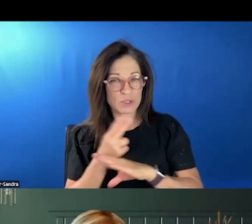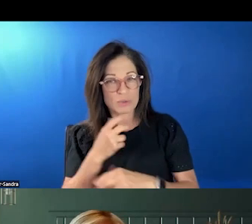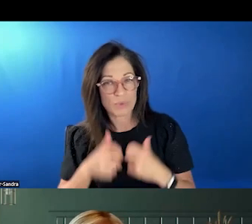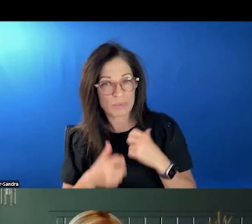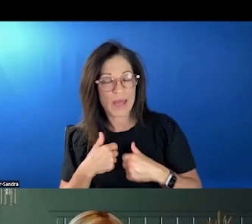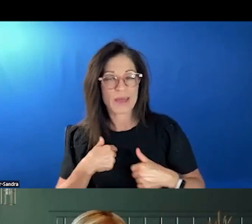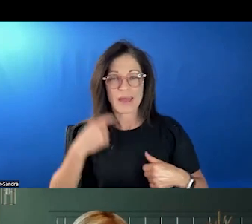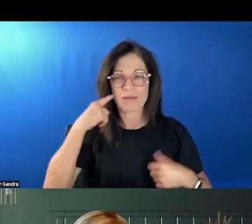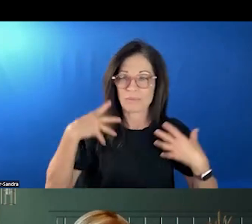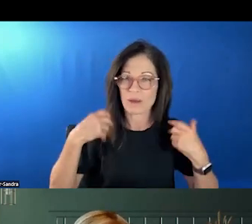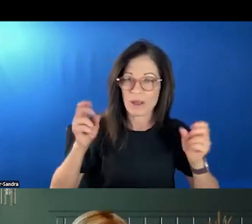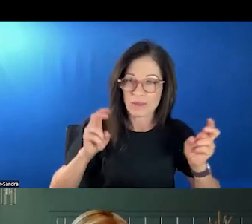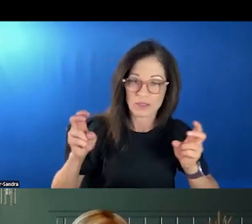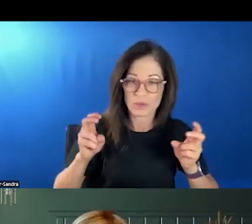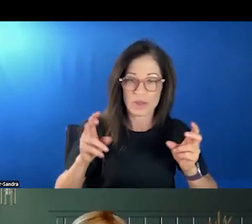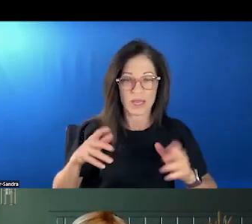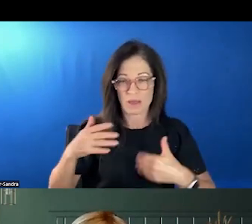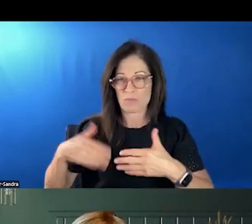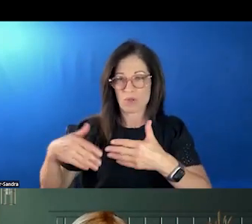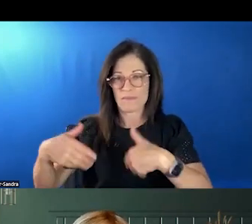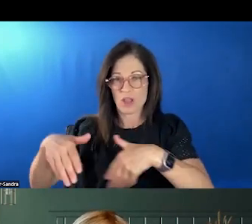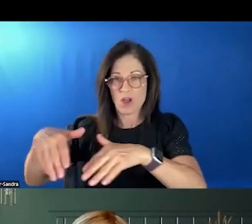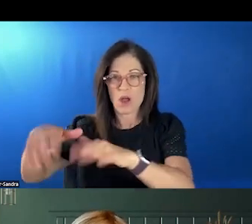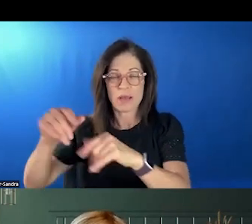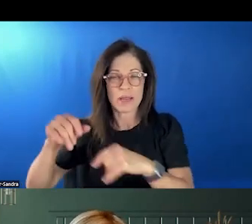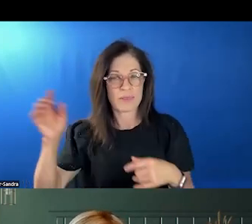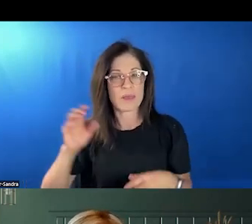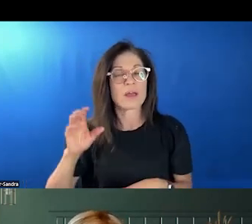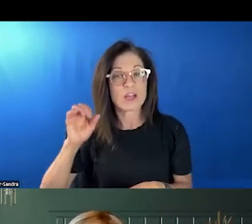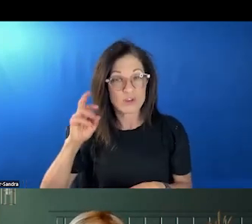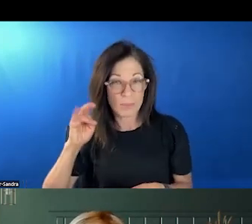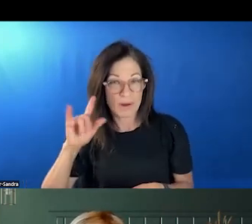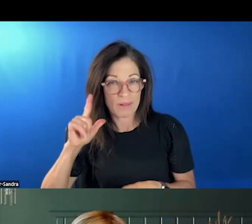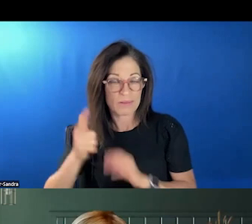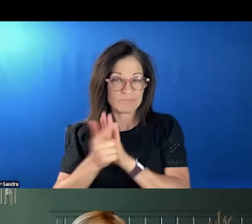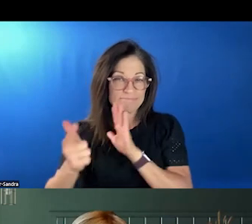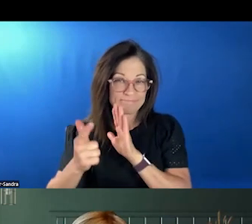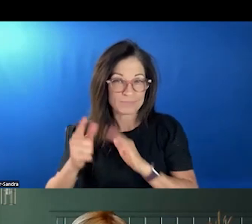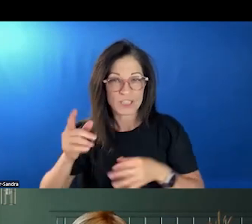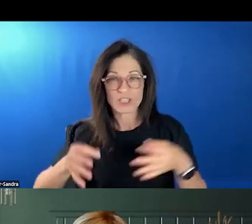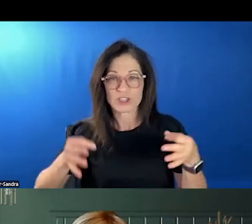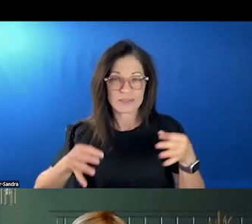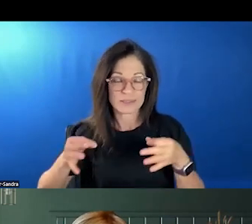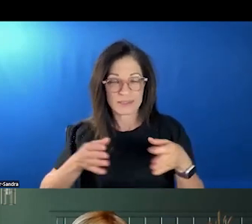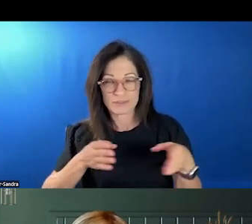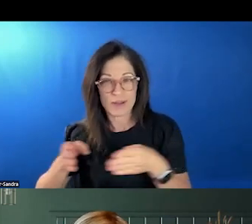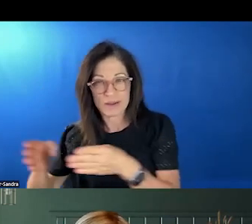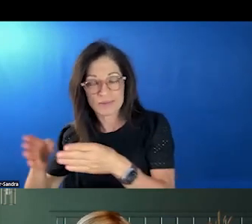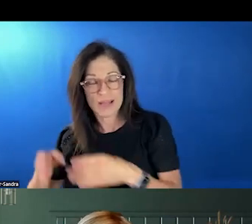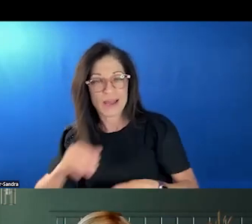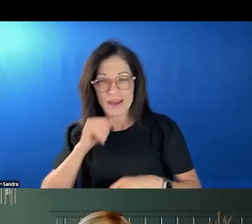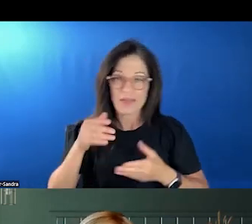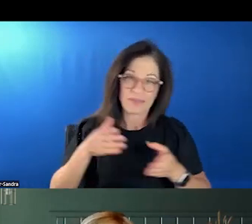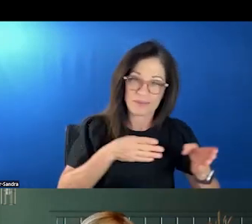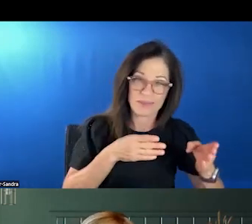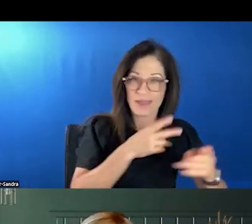issues that get moved along the criminal justice route as opposed to into care and treatment.